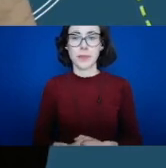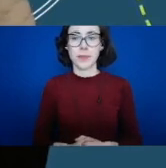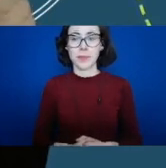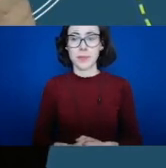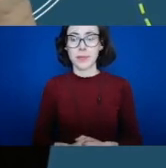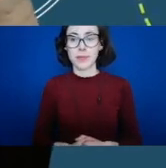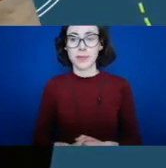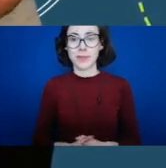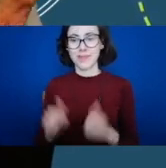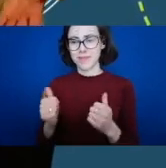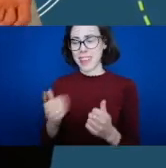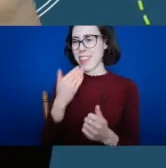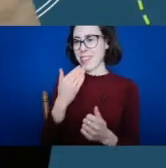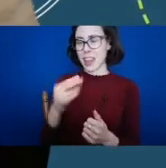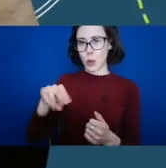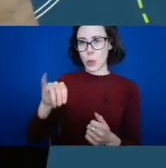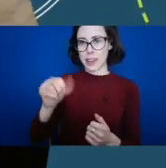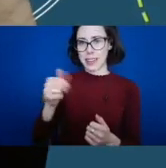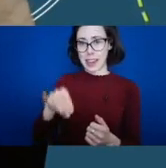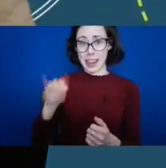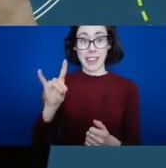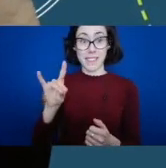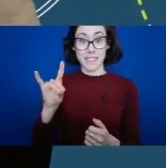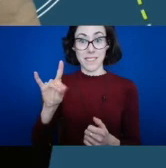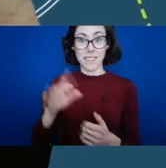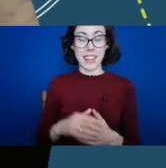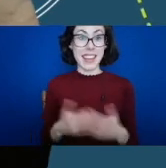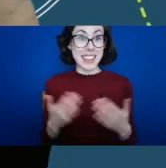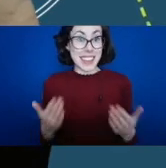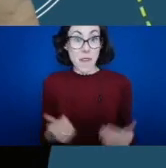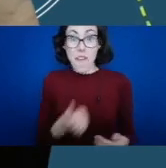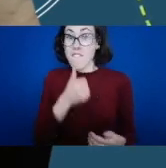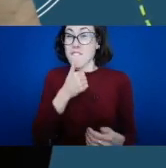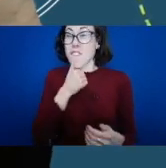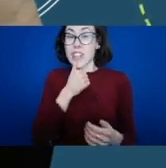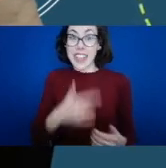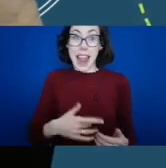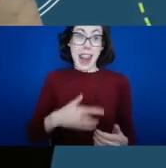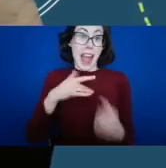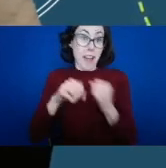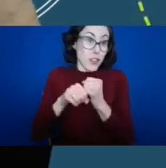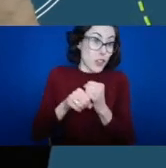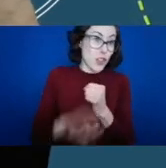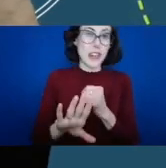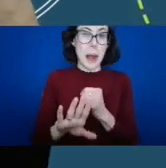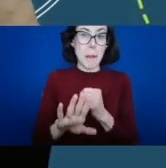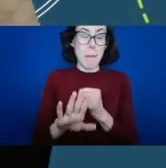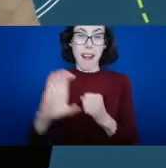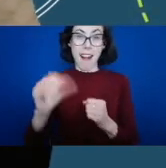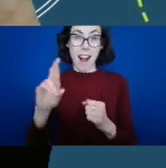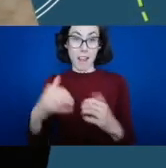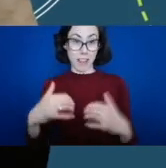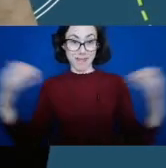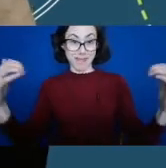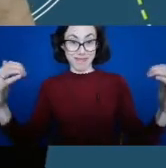And thank you to Niamh as well. And what that does is bring our first ever Cara Live cast to a close. I hope that you all got something out of it and that you all enjoyed it as well.